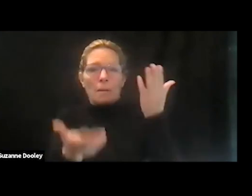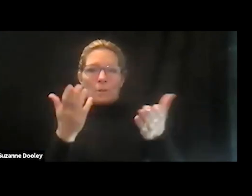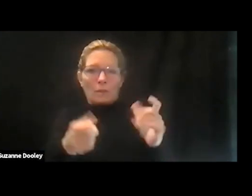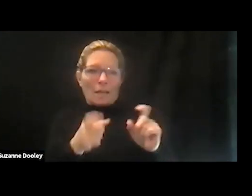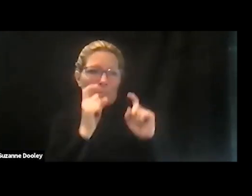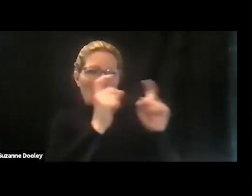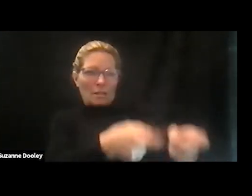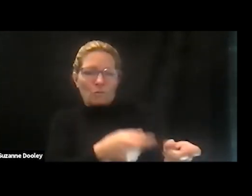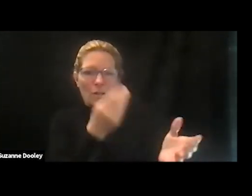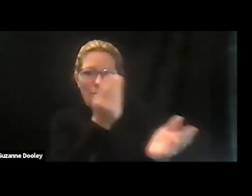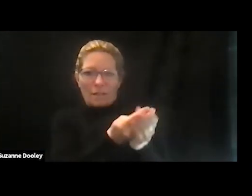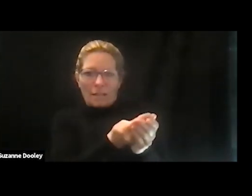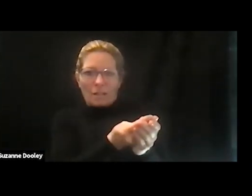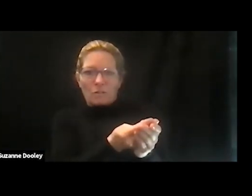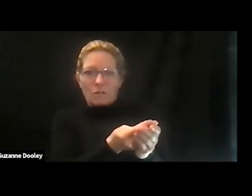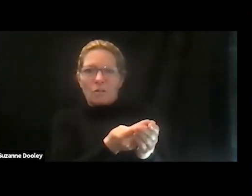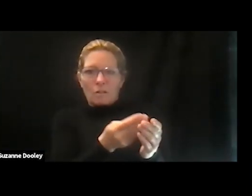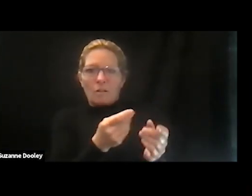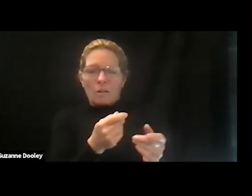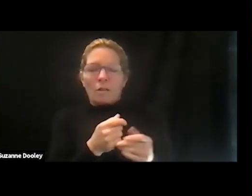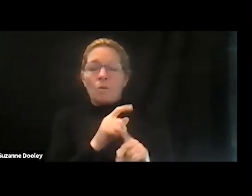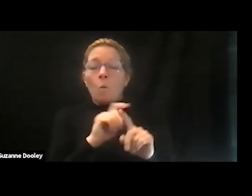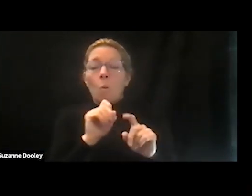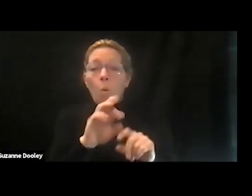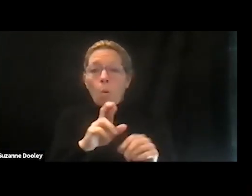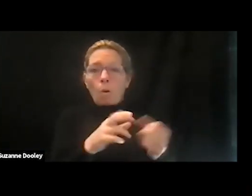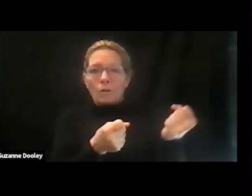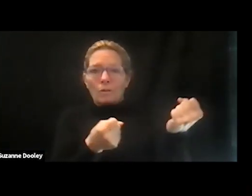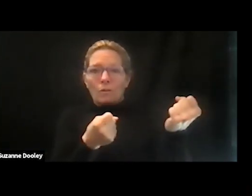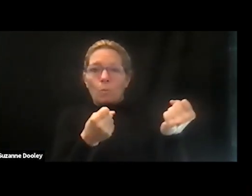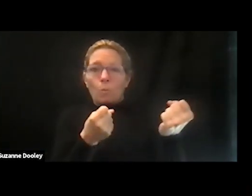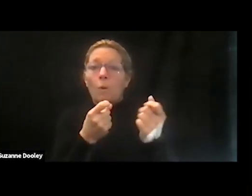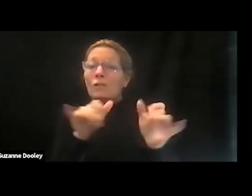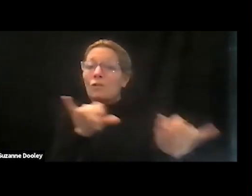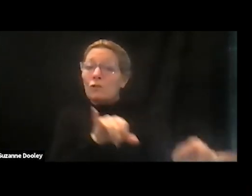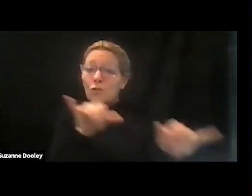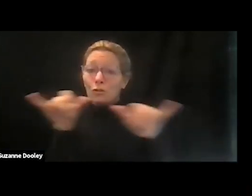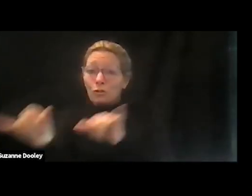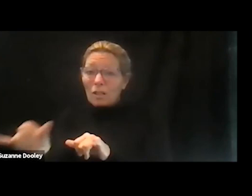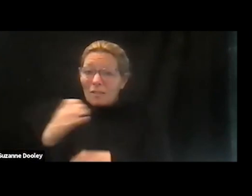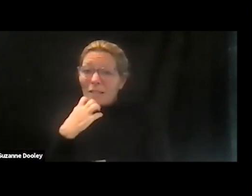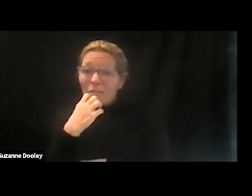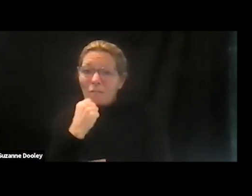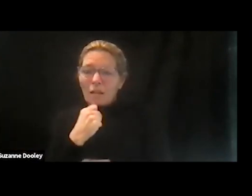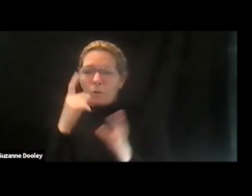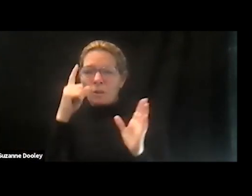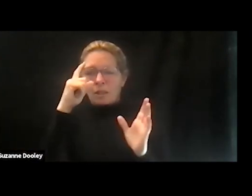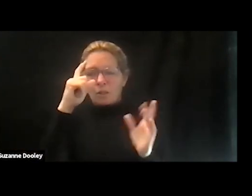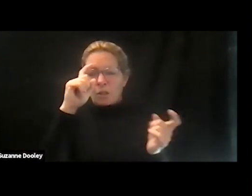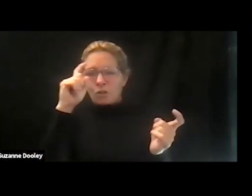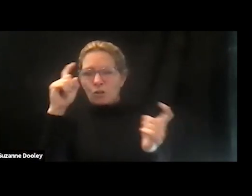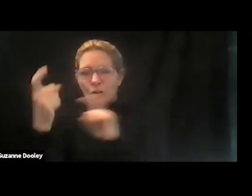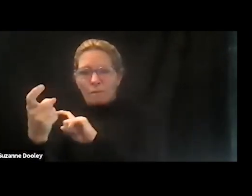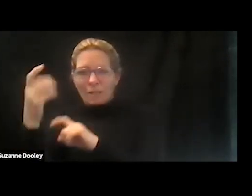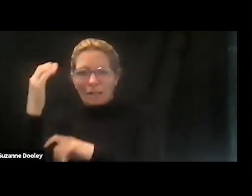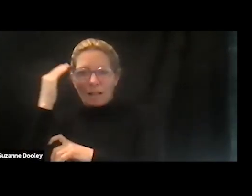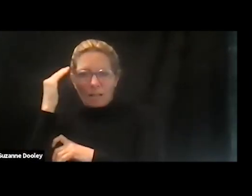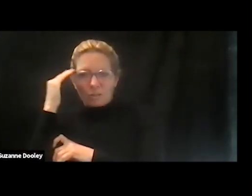resources. Or again, you're supporting the what's just as valuable is shifting consciousness, because shifting